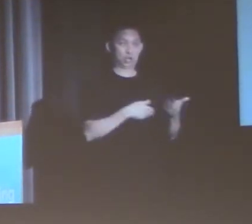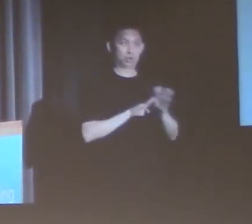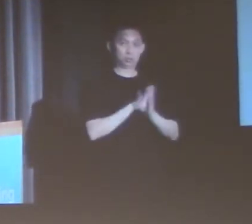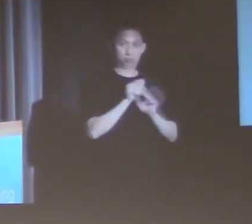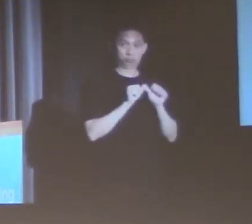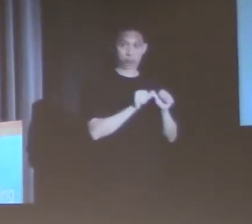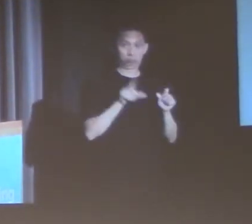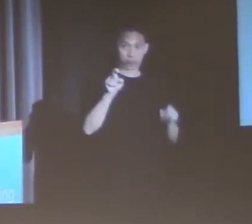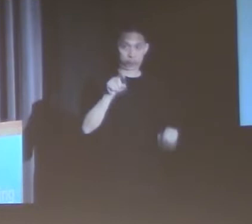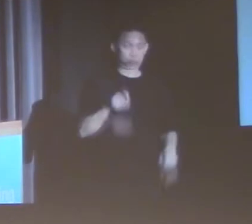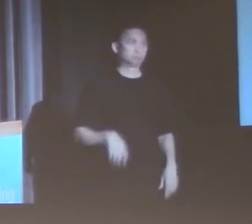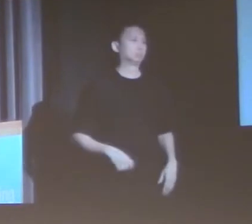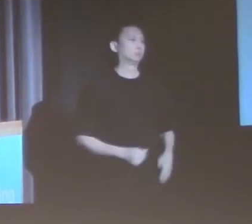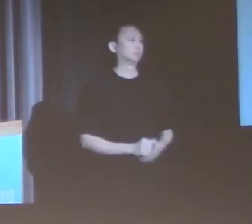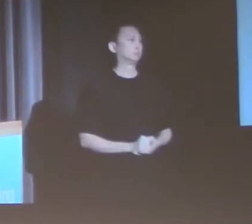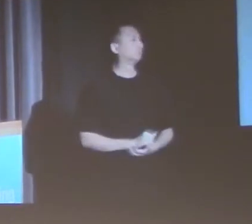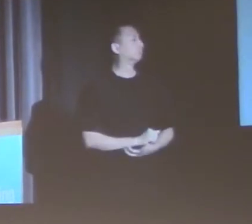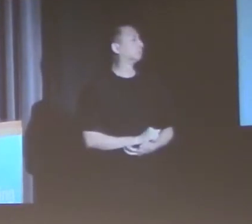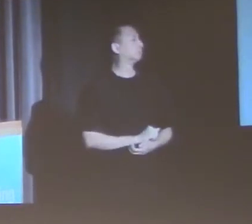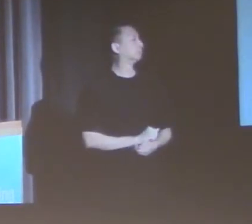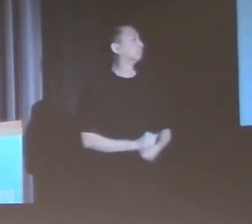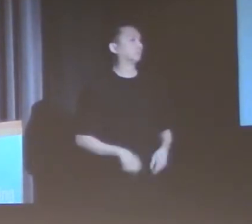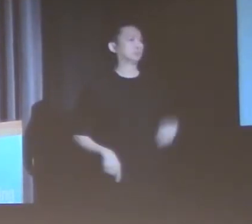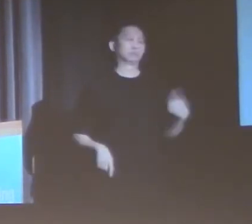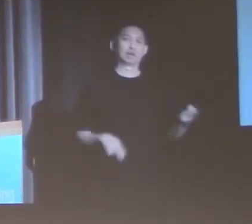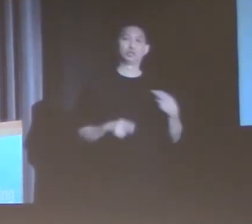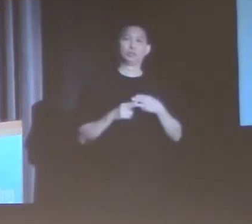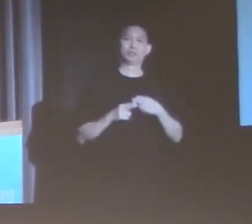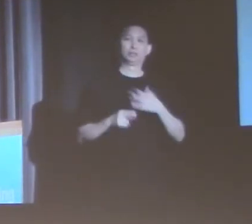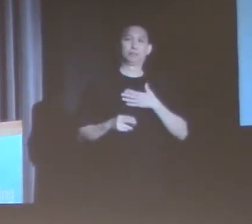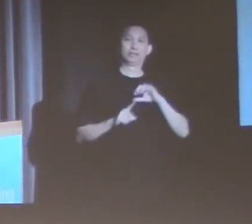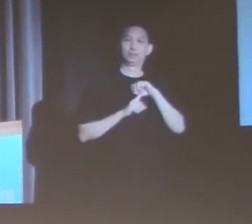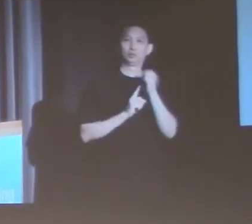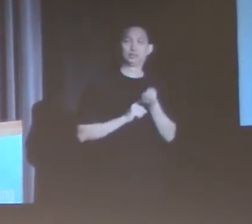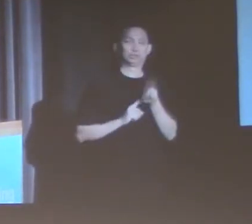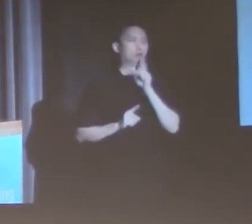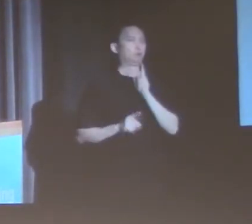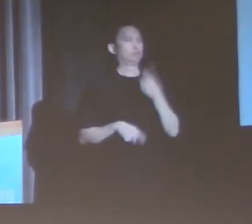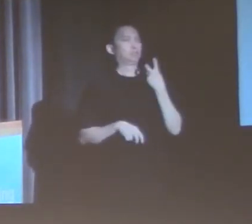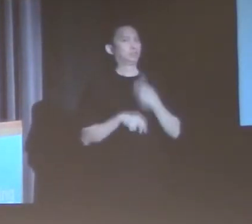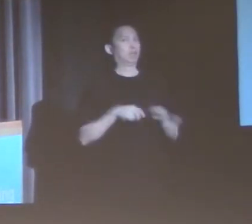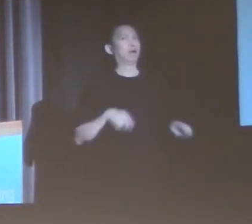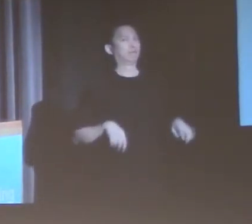evolved. So, as you mentioned, in my case, it was very tricky because